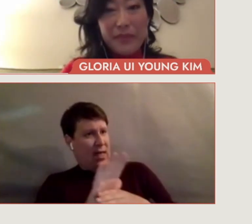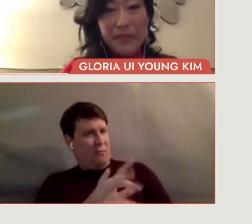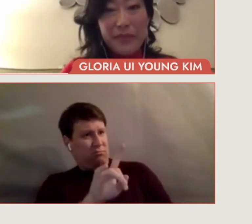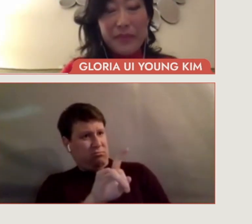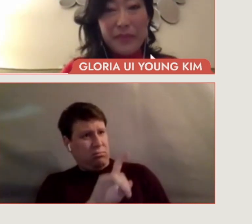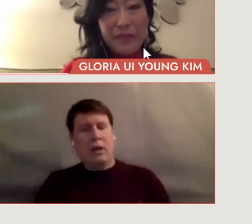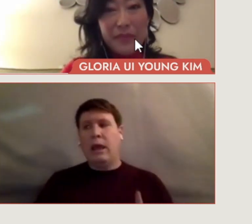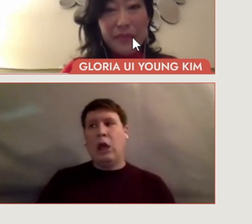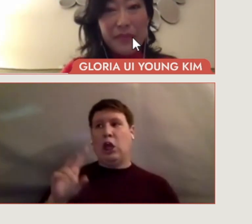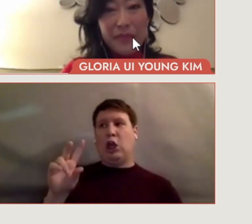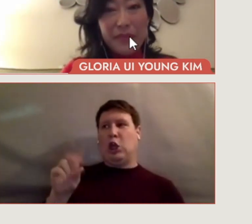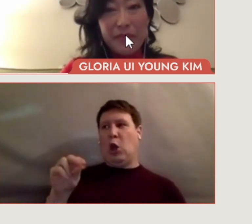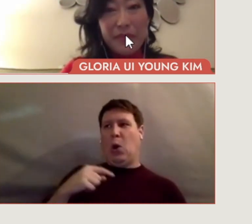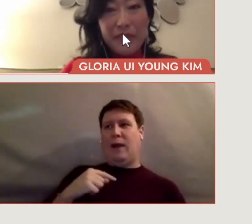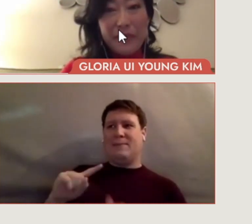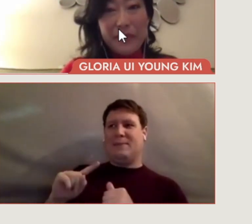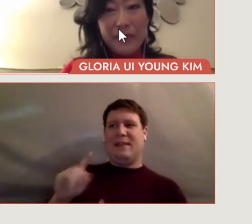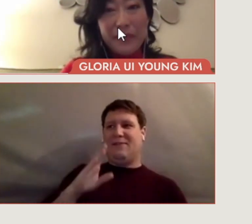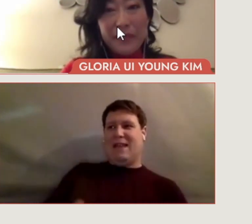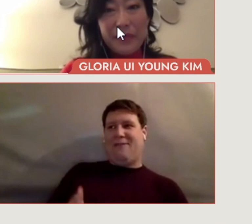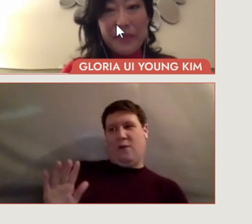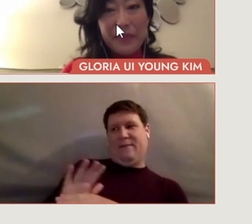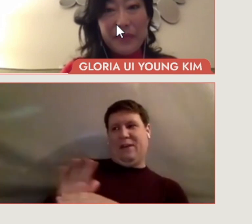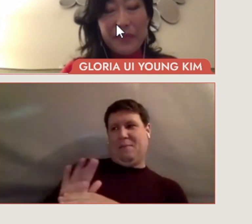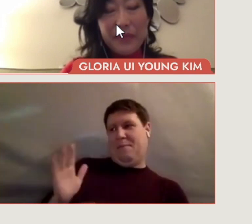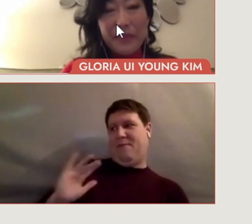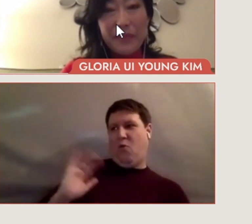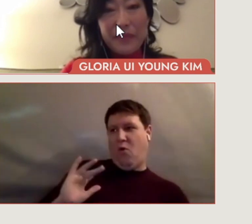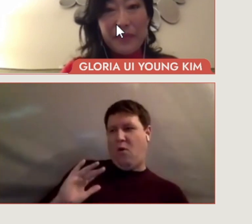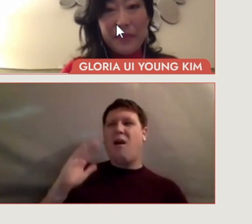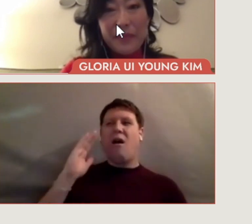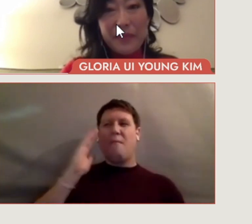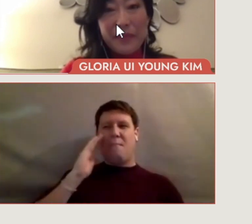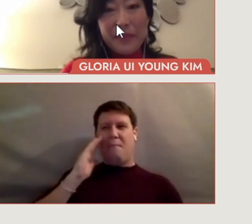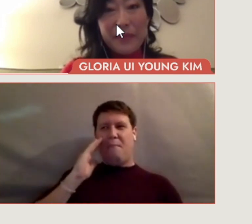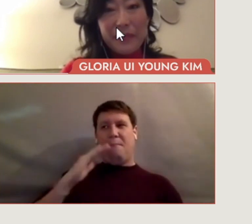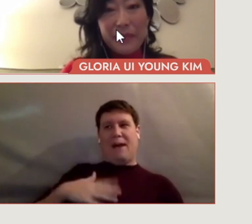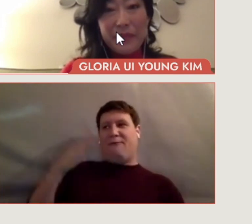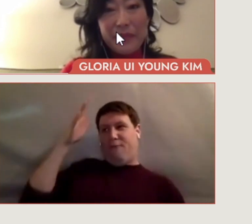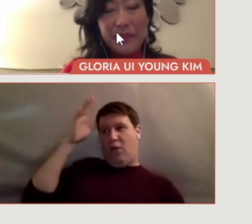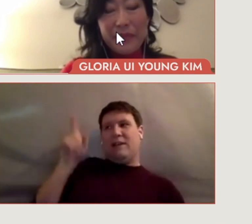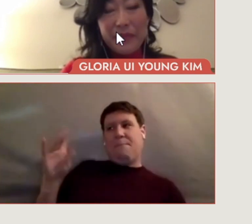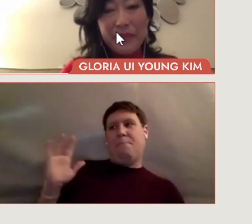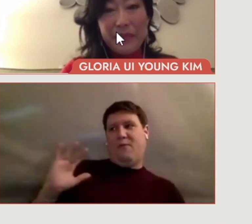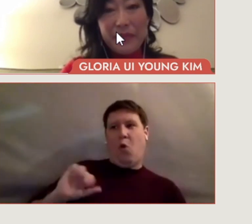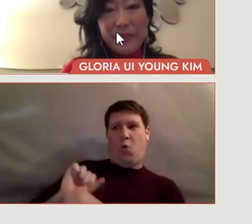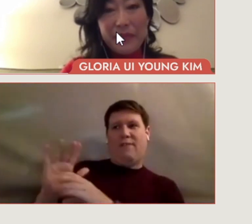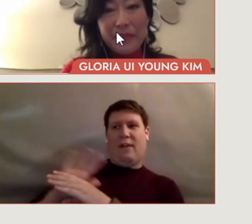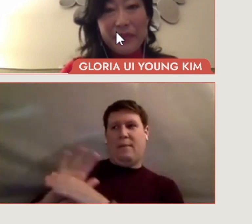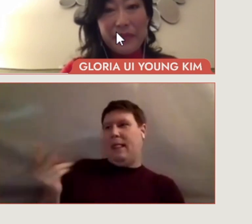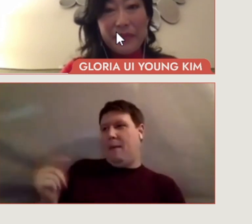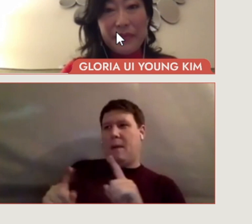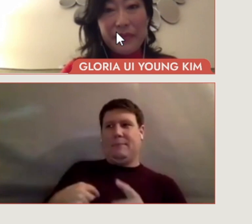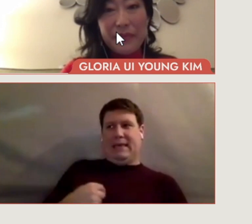I have never done film before, but I know my parents have worked a little bit. At least my dad had worked a little bit in film. But no, I'm